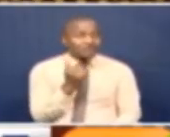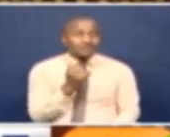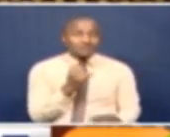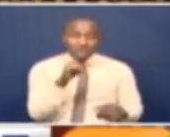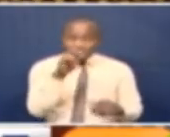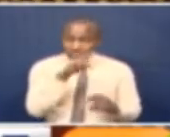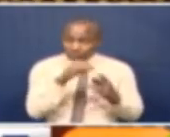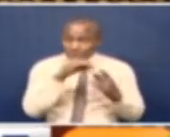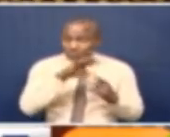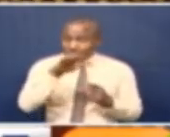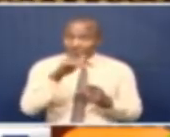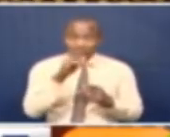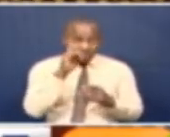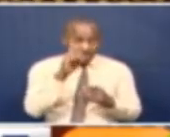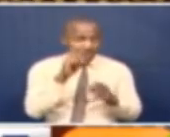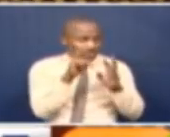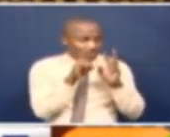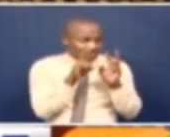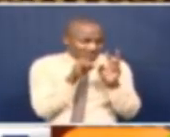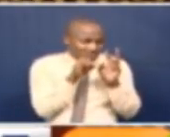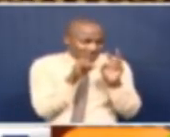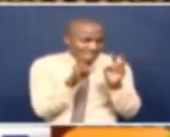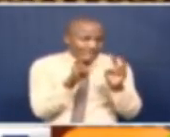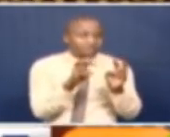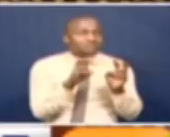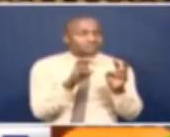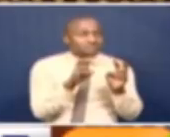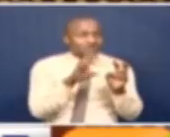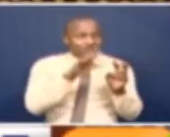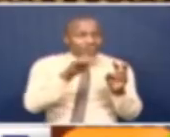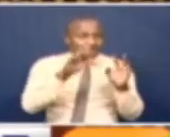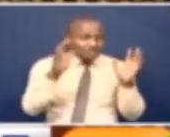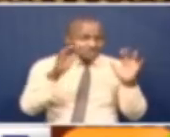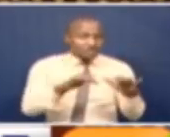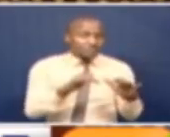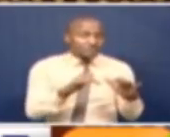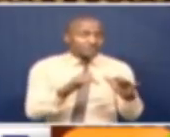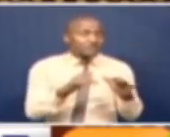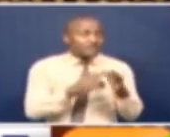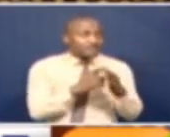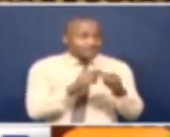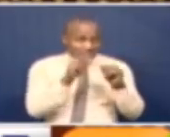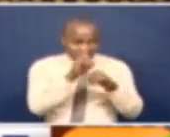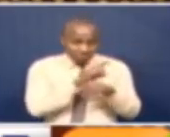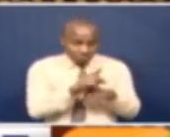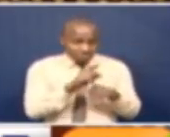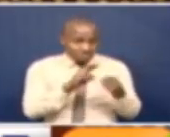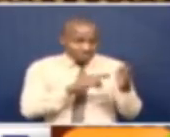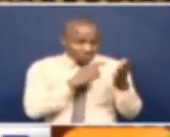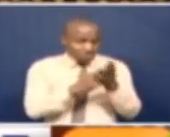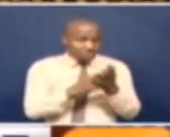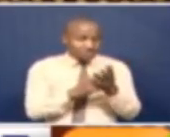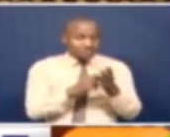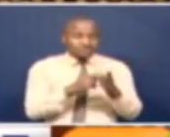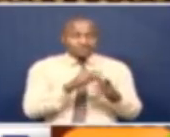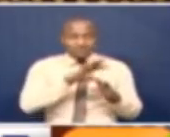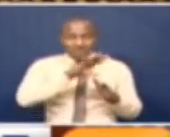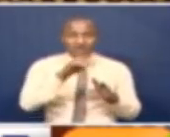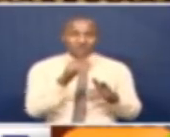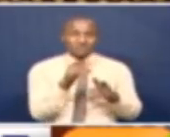it's a motion of the county government, right, or the county assembly, then they can use the resources of the county assembly. You